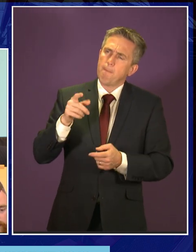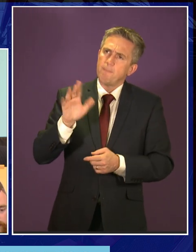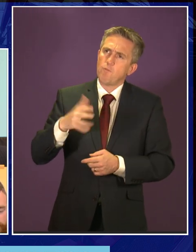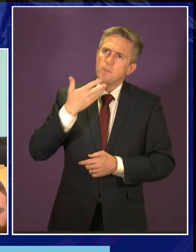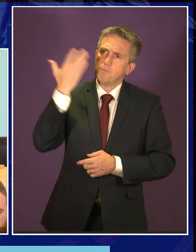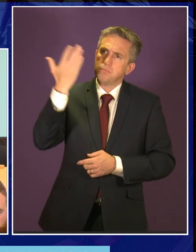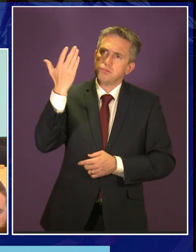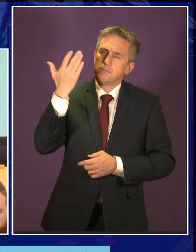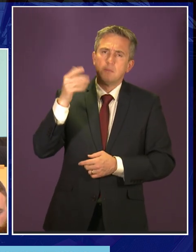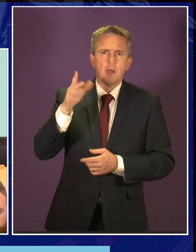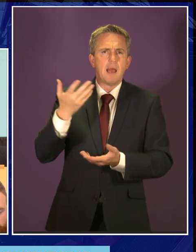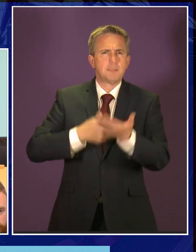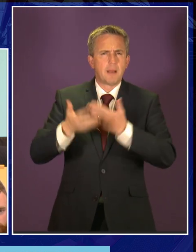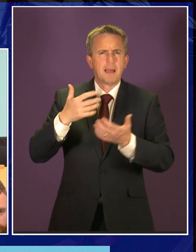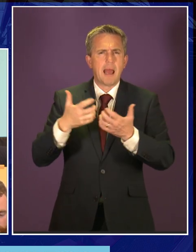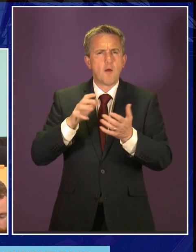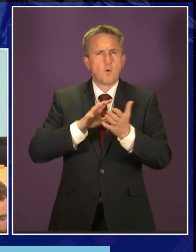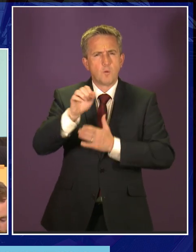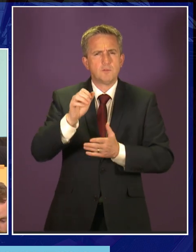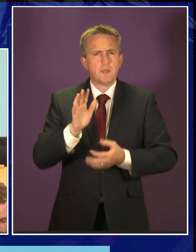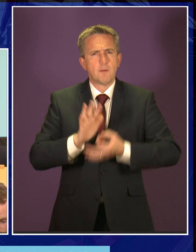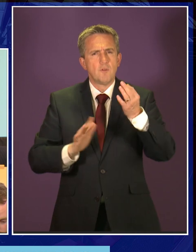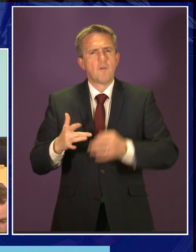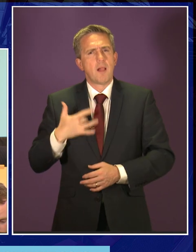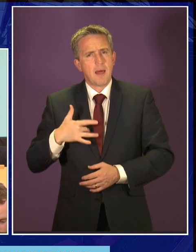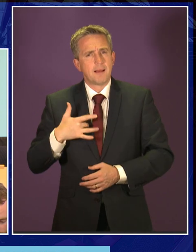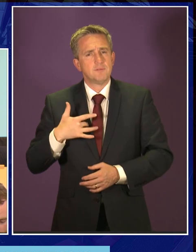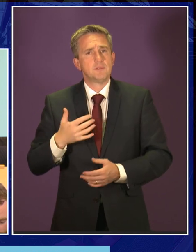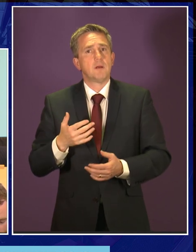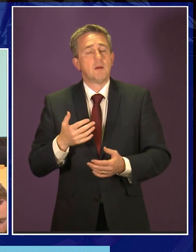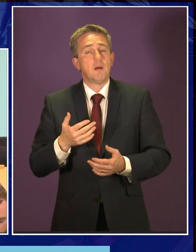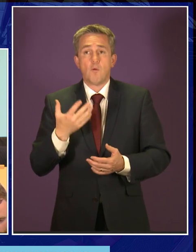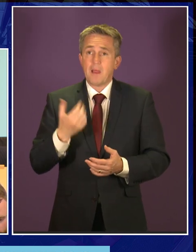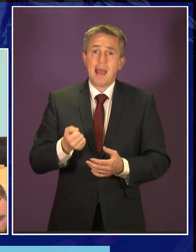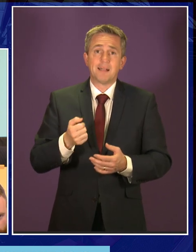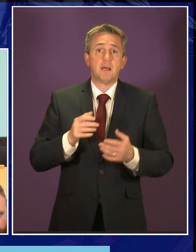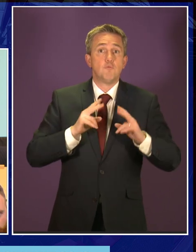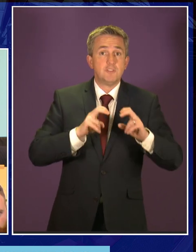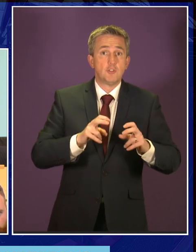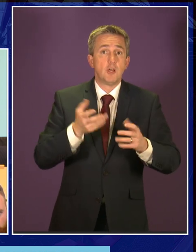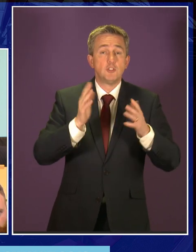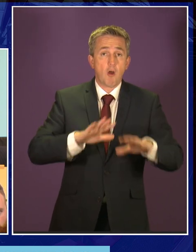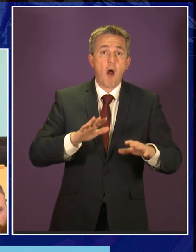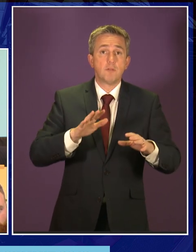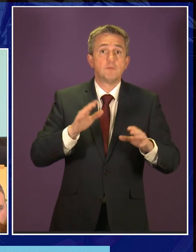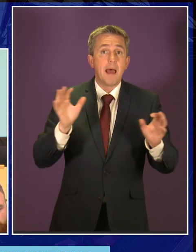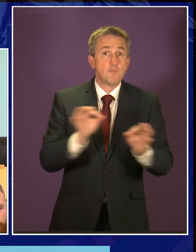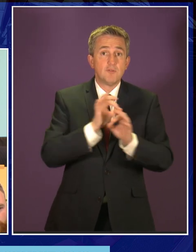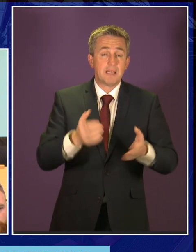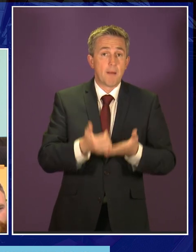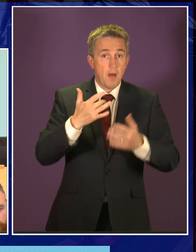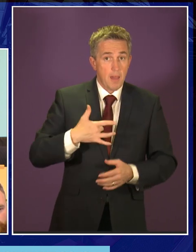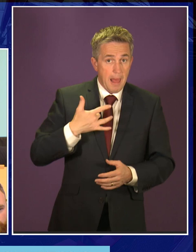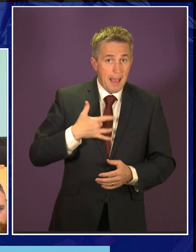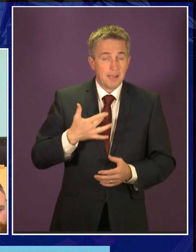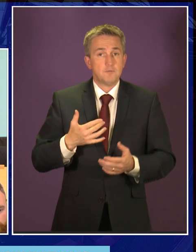that culture can have on our lives, whether it's the research that Dr. Habibi presented on the power of music on brain development, or